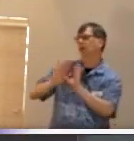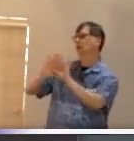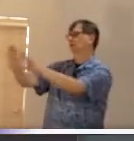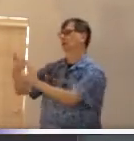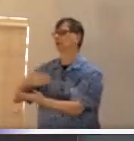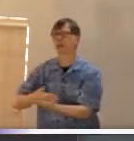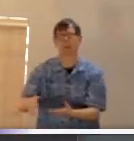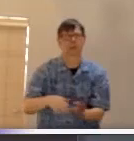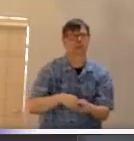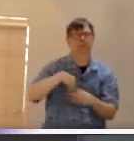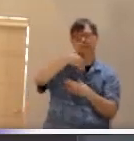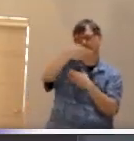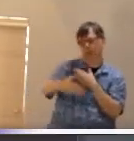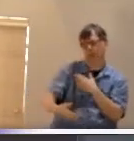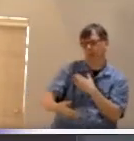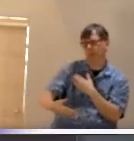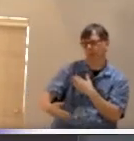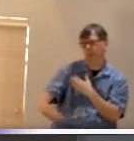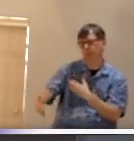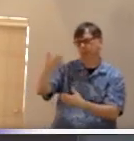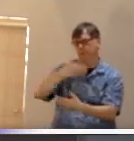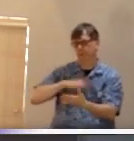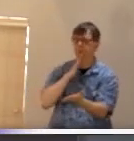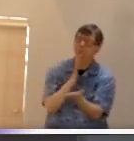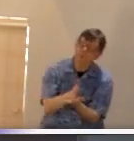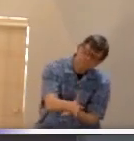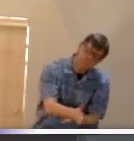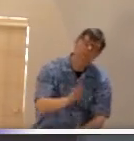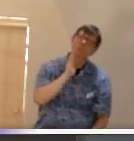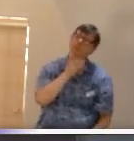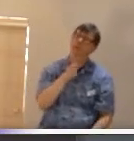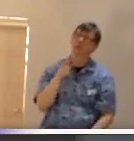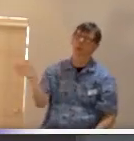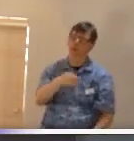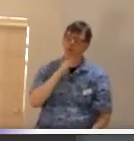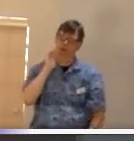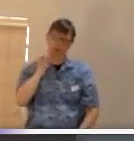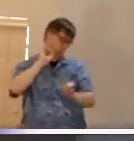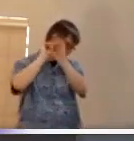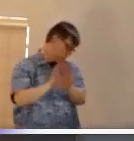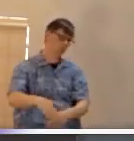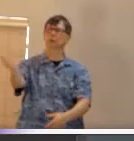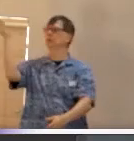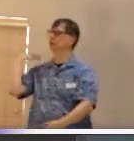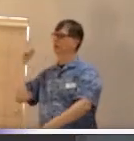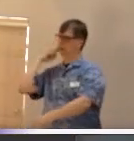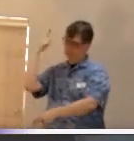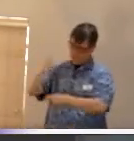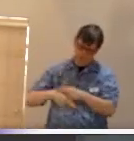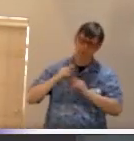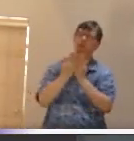takes us out of our inner truth, our beingness, who we are, and throws us back into the objective world, the